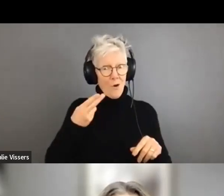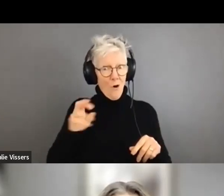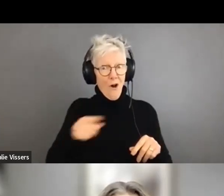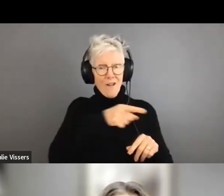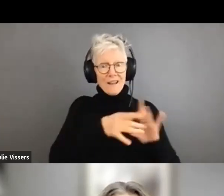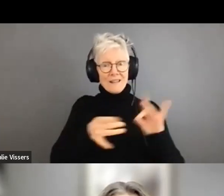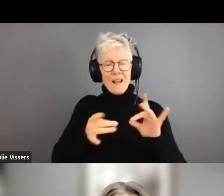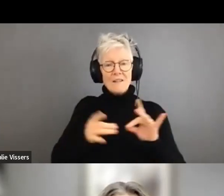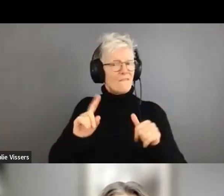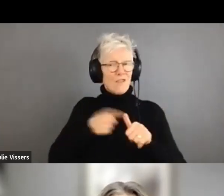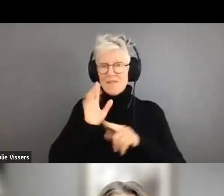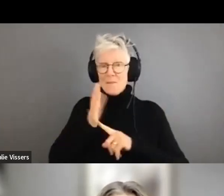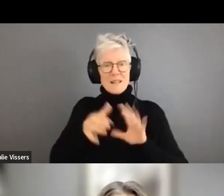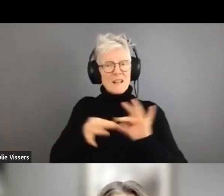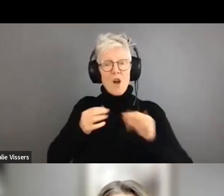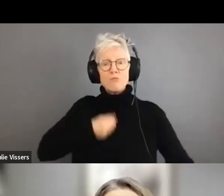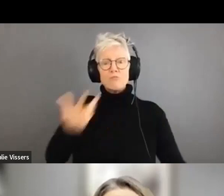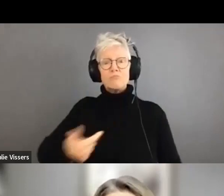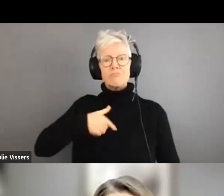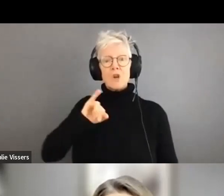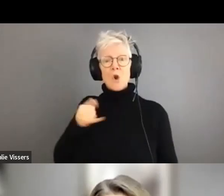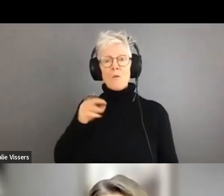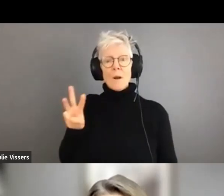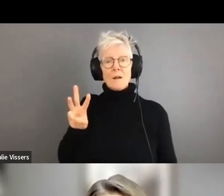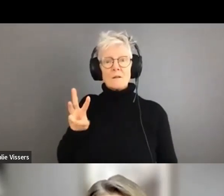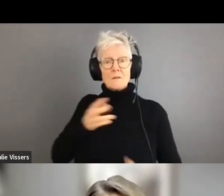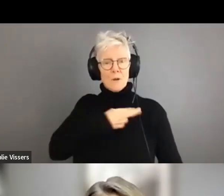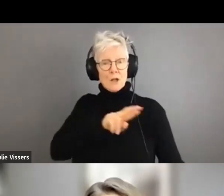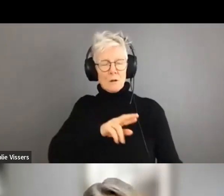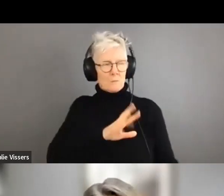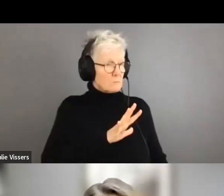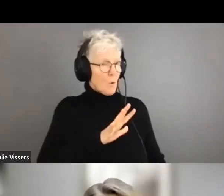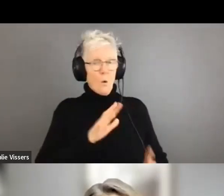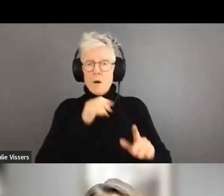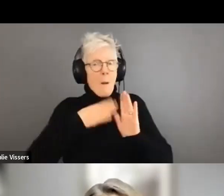a Jehovah's Witness. That wasn't on the list of questions. So I asked about that.